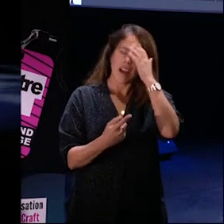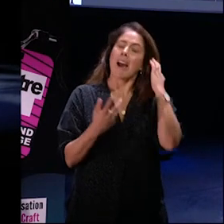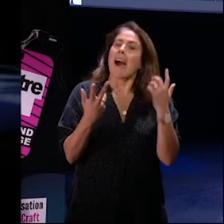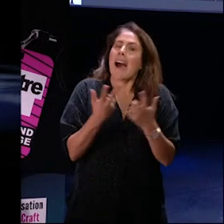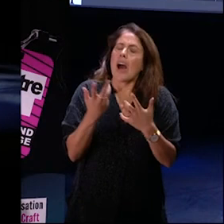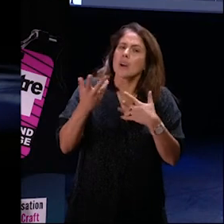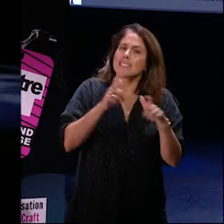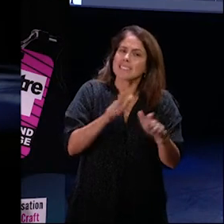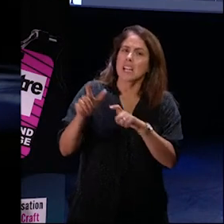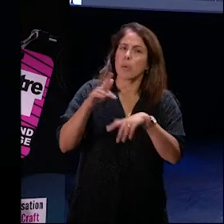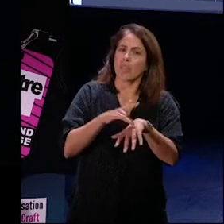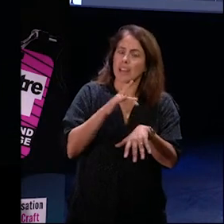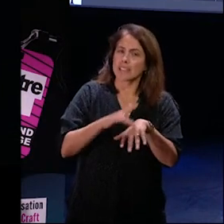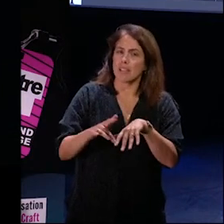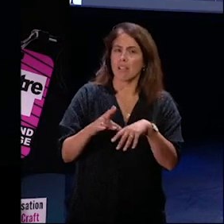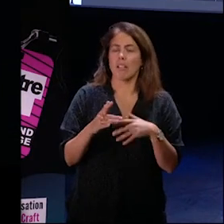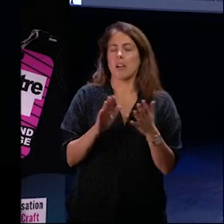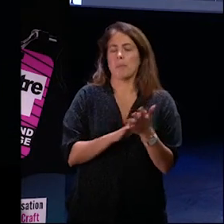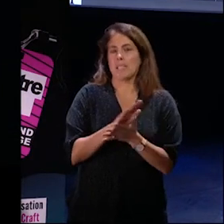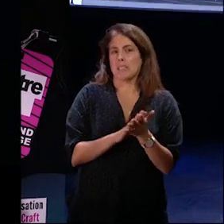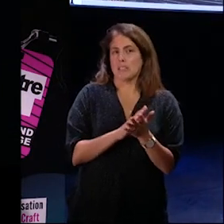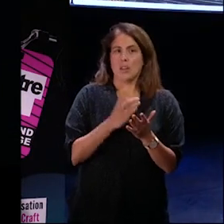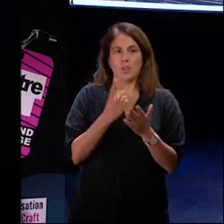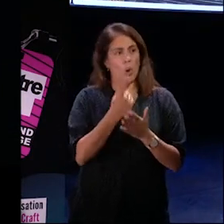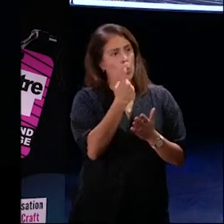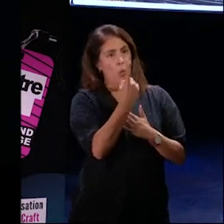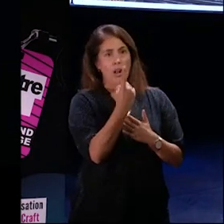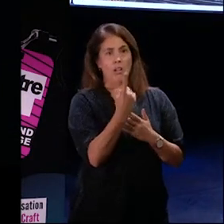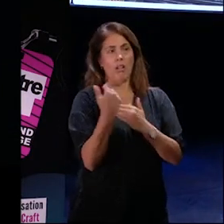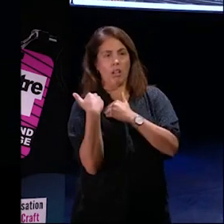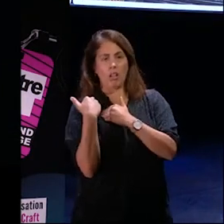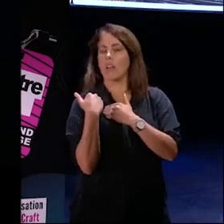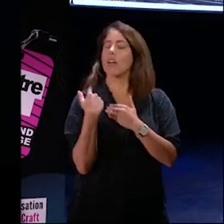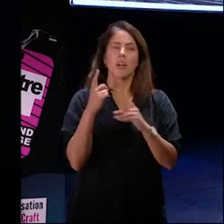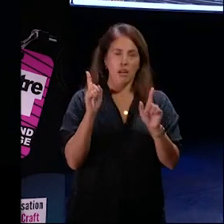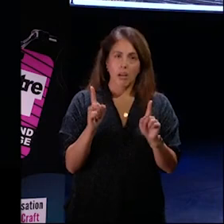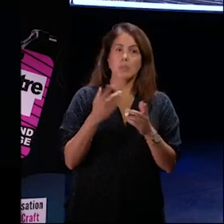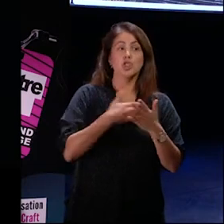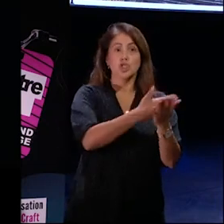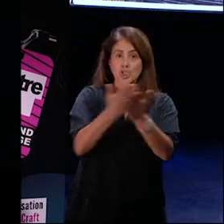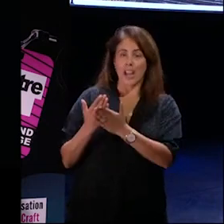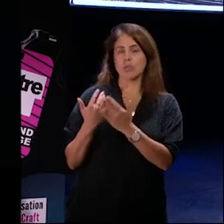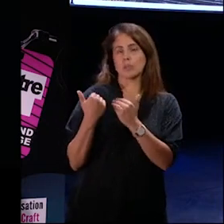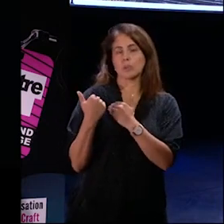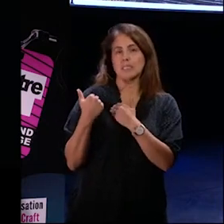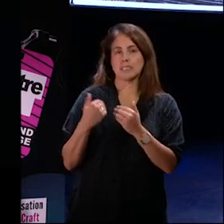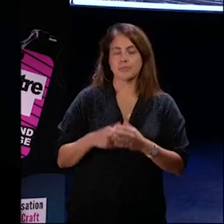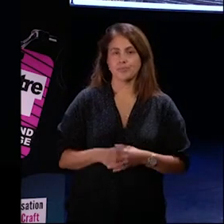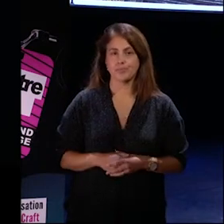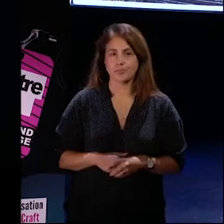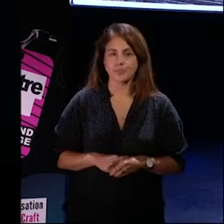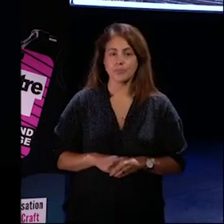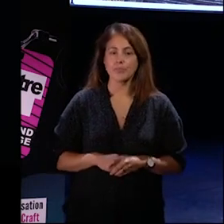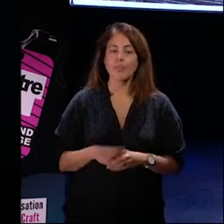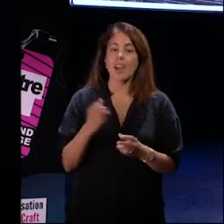sustainable theatre does not sit purely with one person or department, but that it is a shared responsibility.